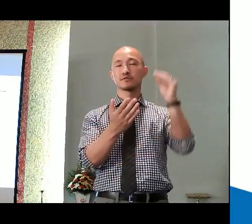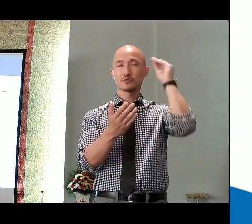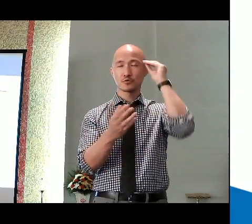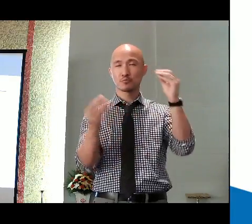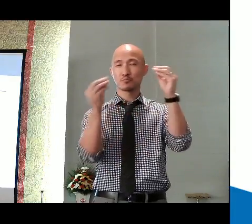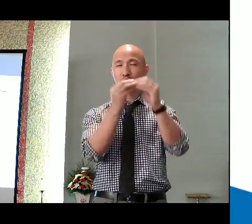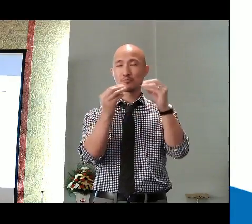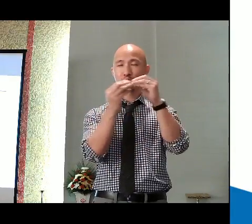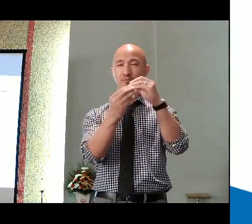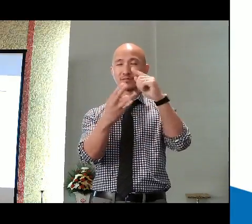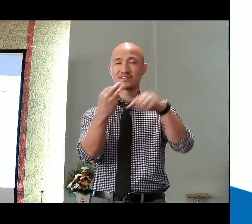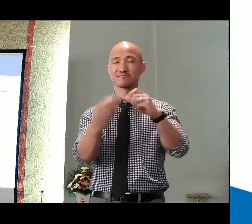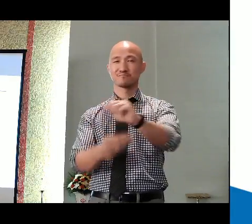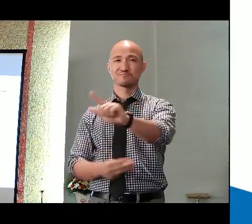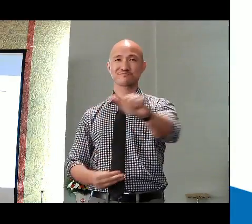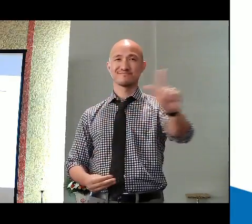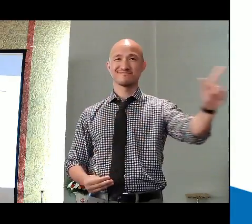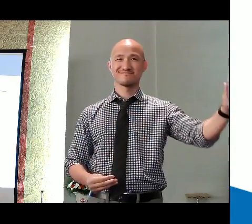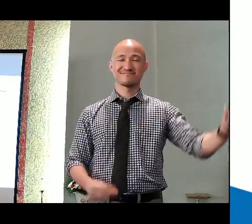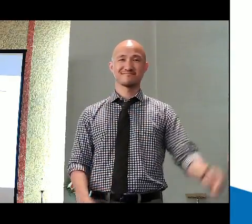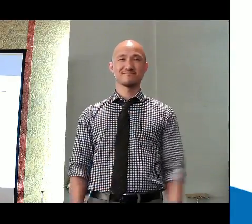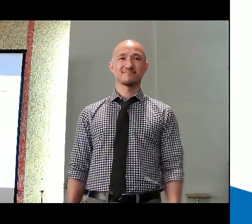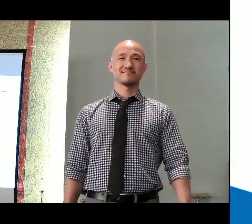of the guy who owed a lot of money.